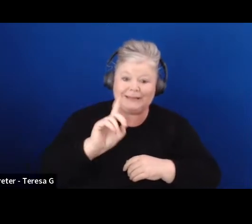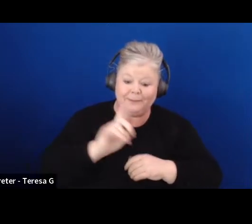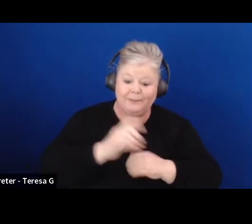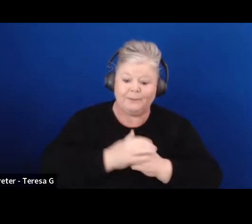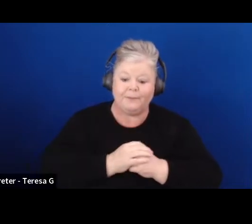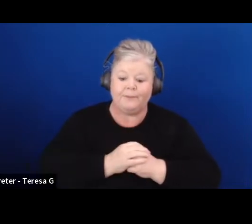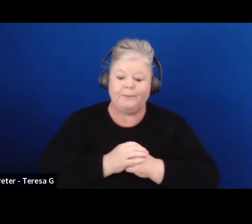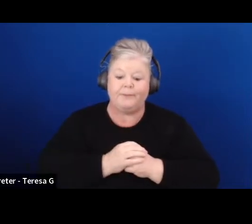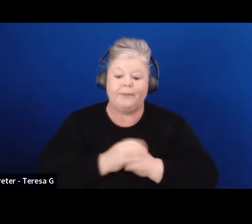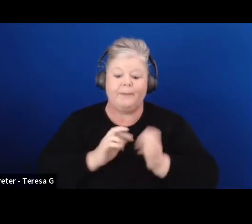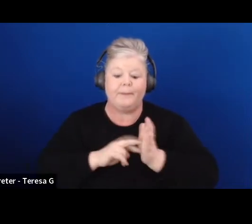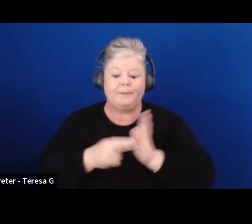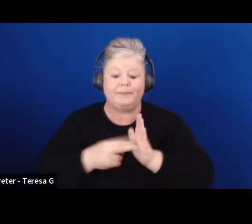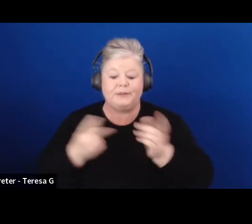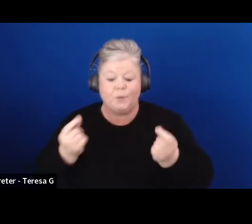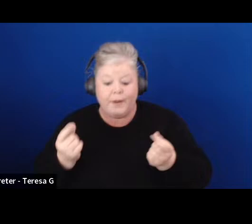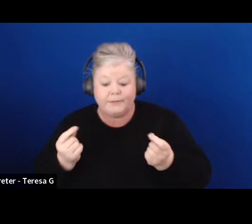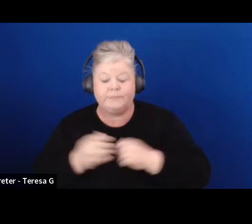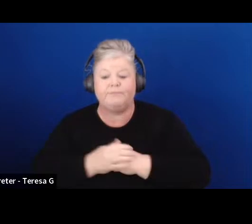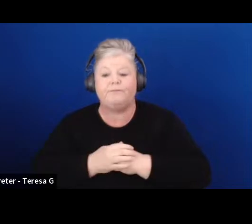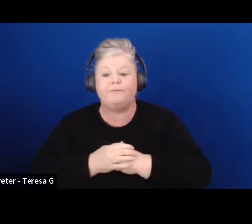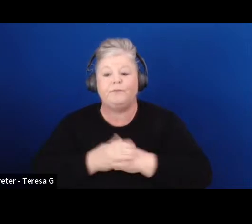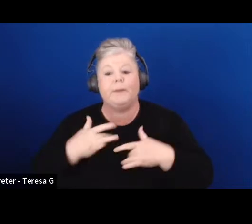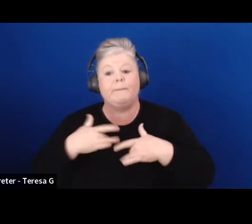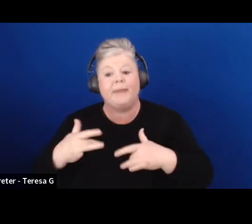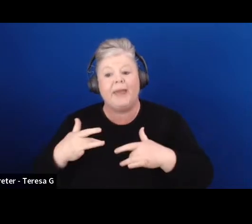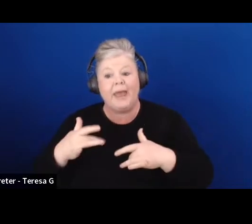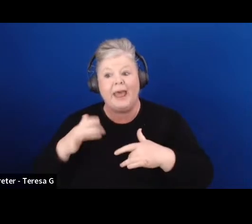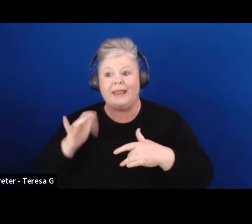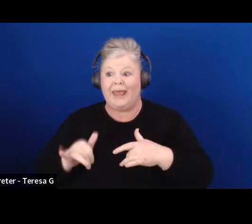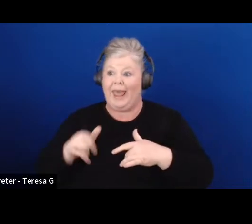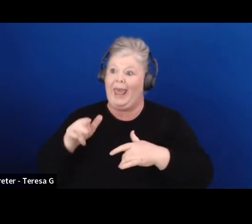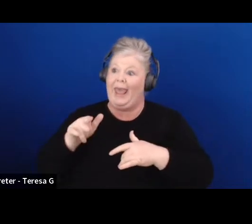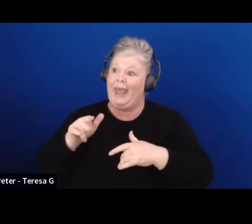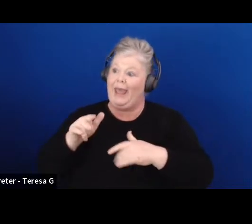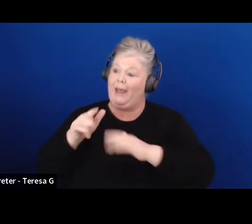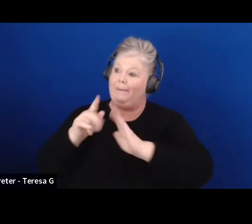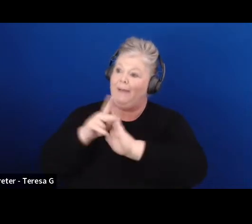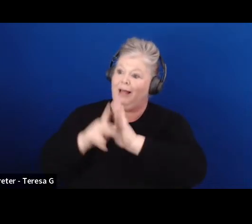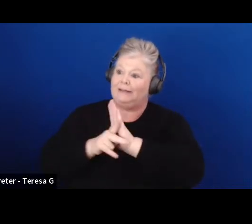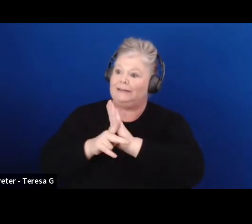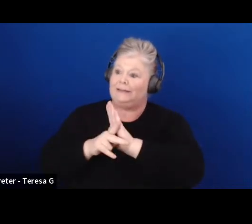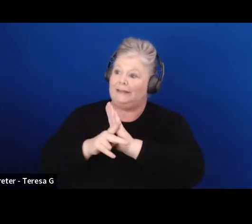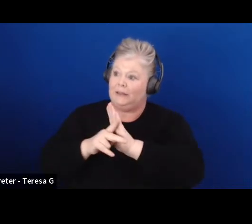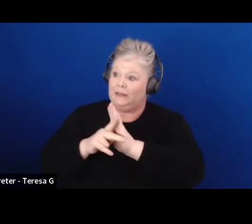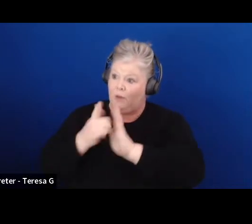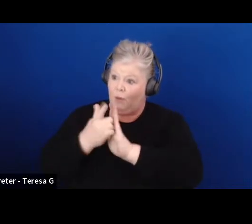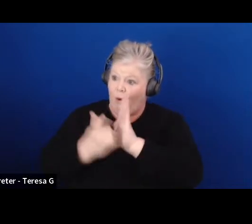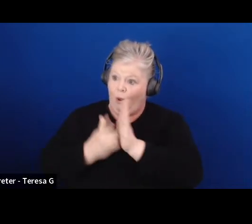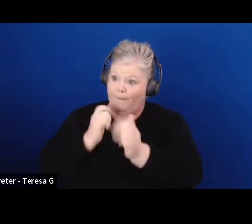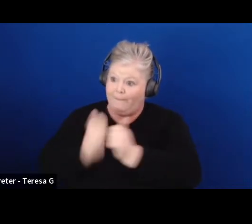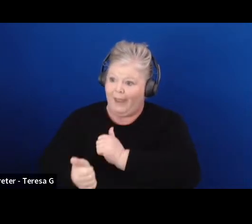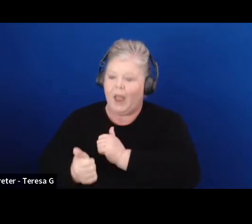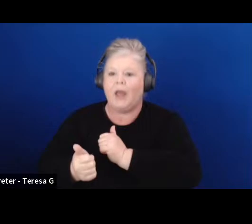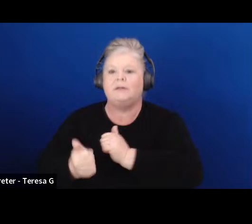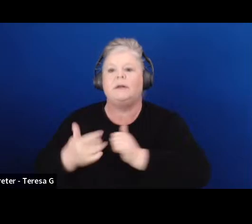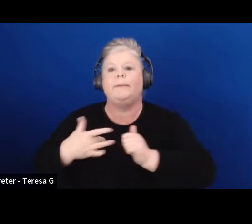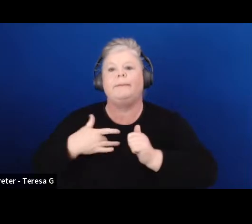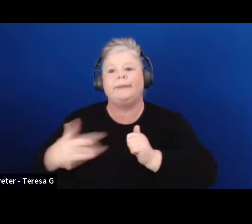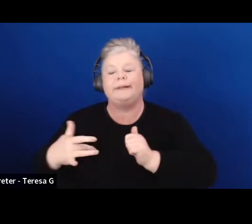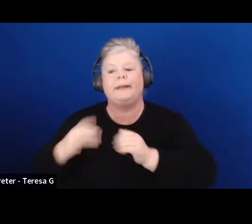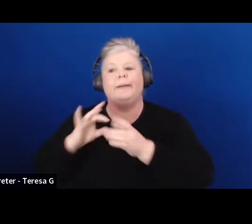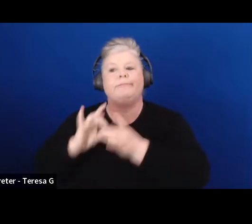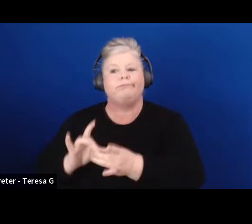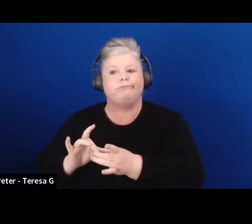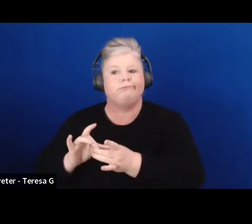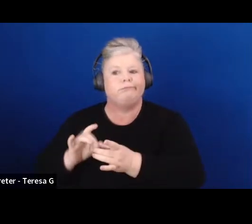means that the likelihood of a bill passing will be more so the Republican agenda.